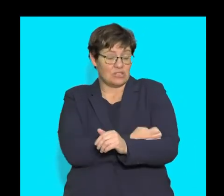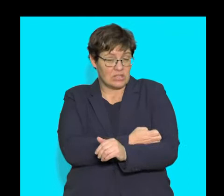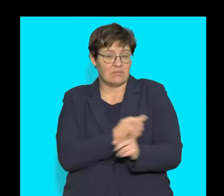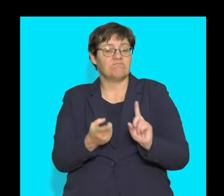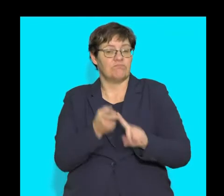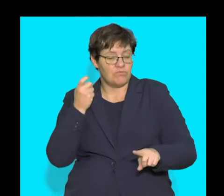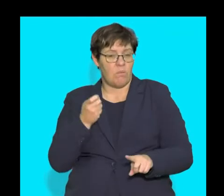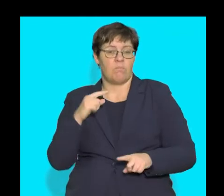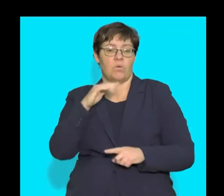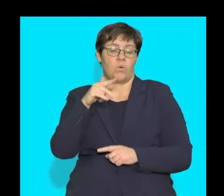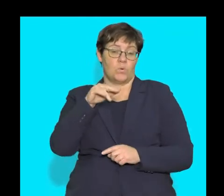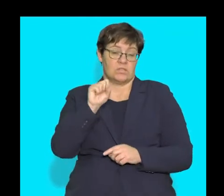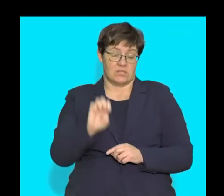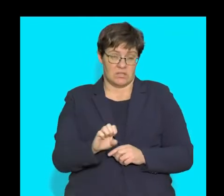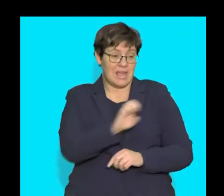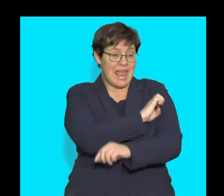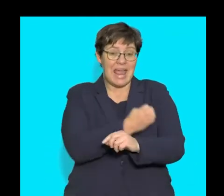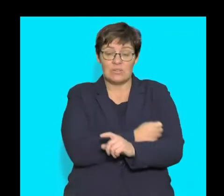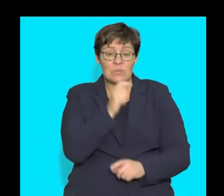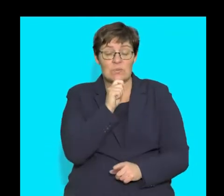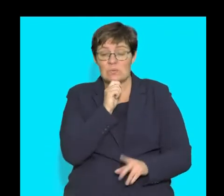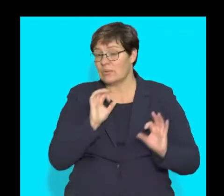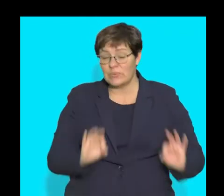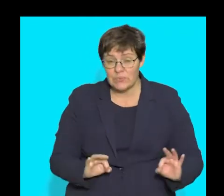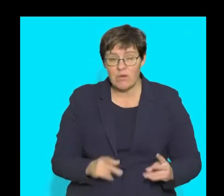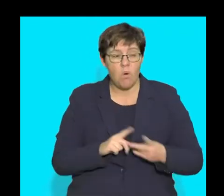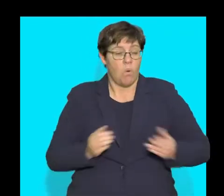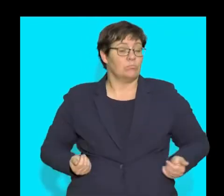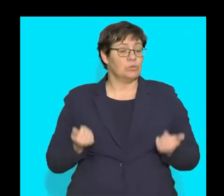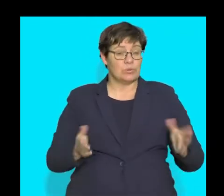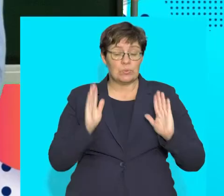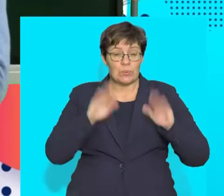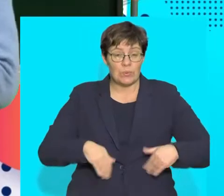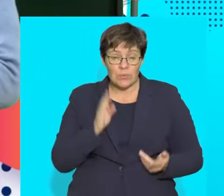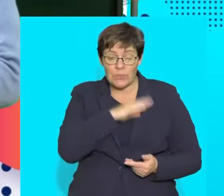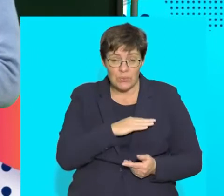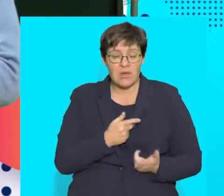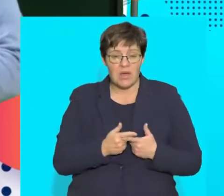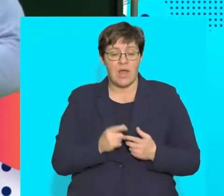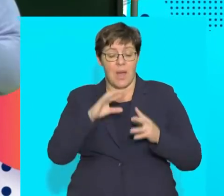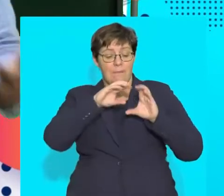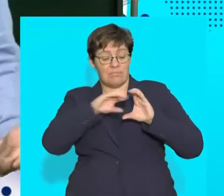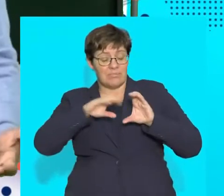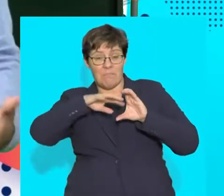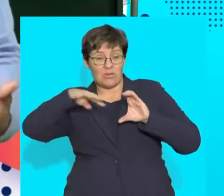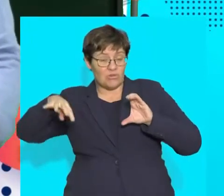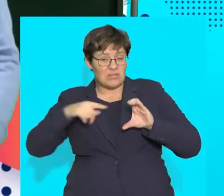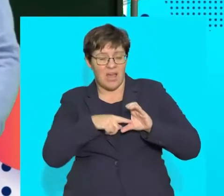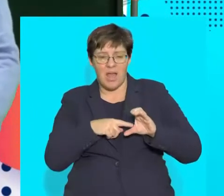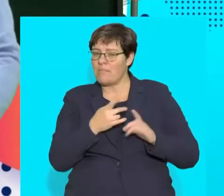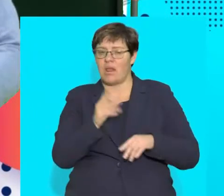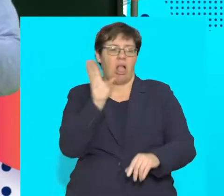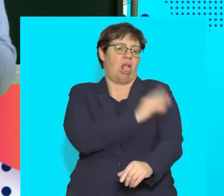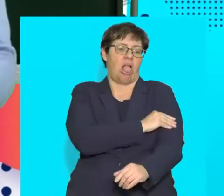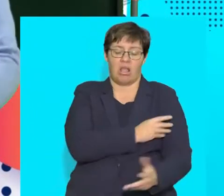from the glucose. If that energy is not used, if that energy is not produced by the mitochondria, individuals will lack